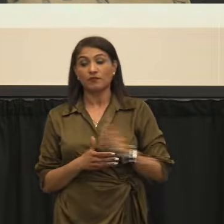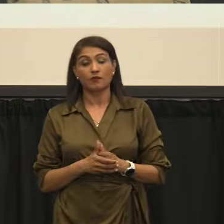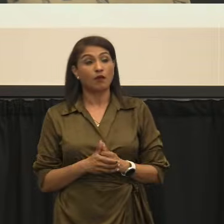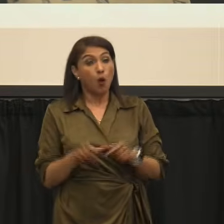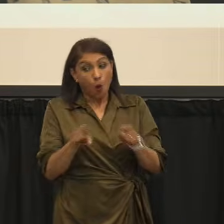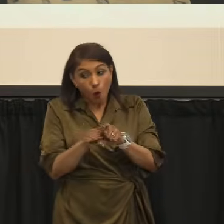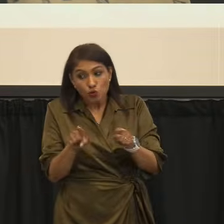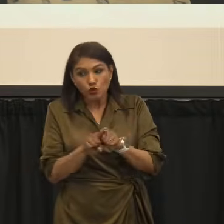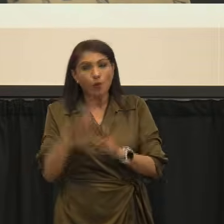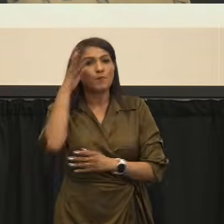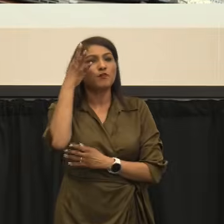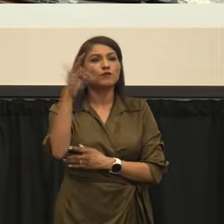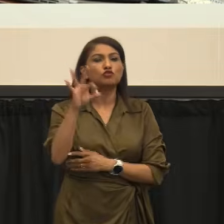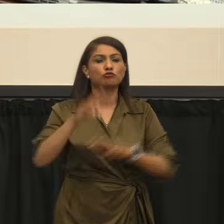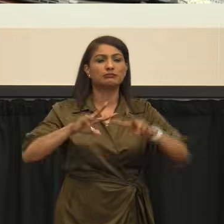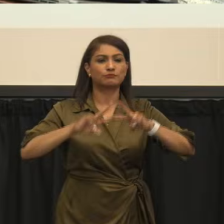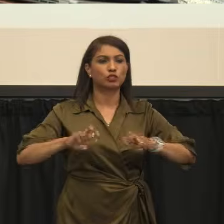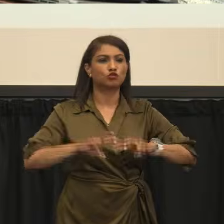teachers.